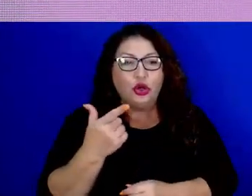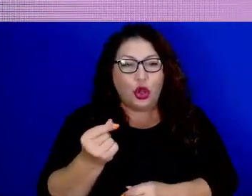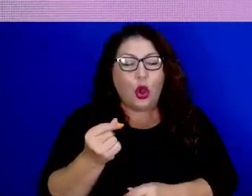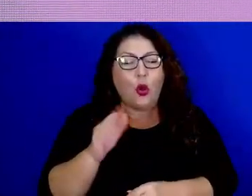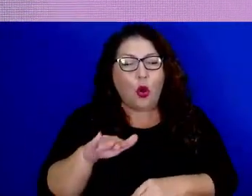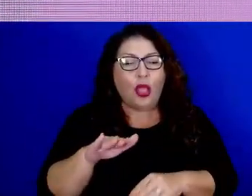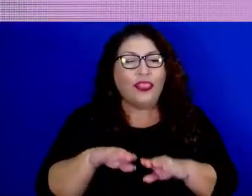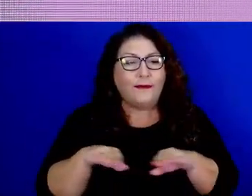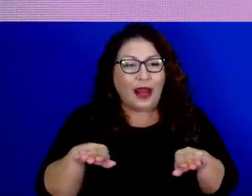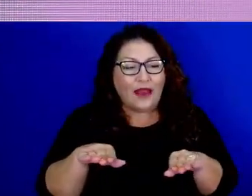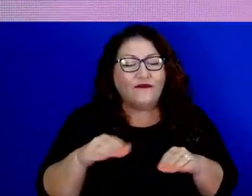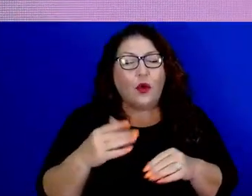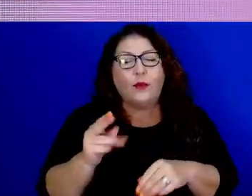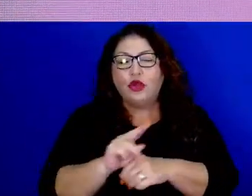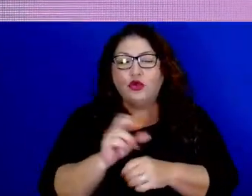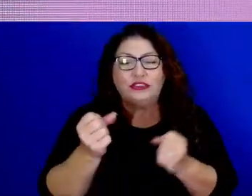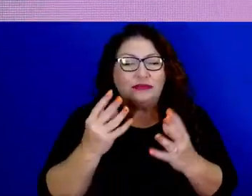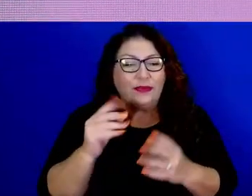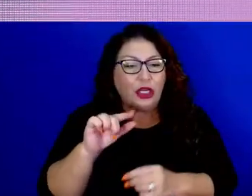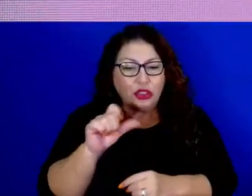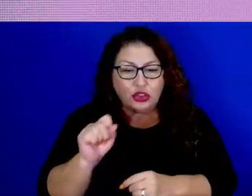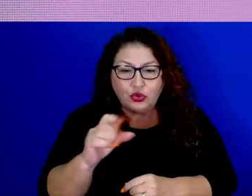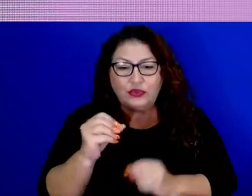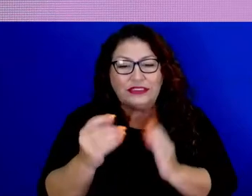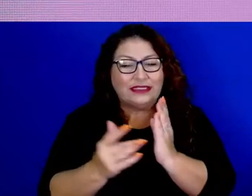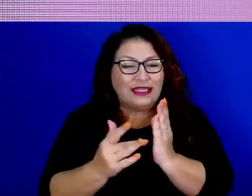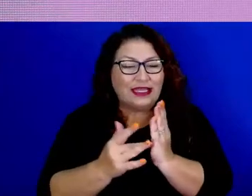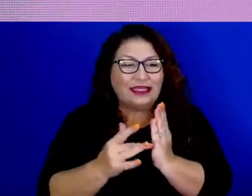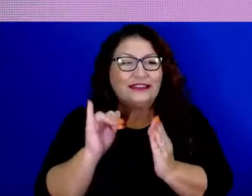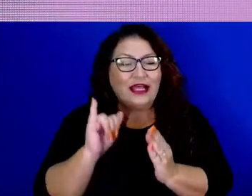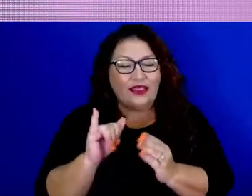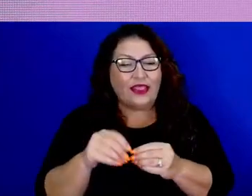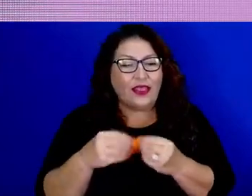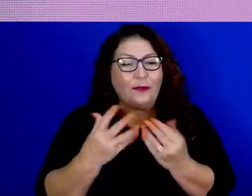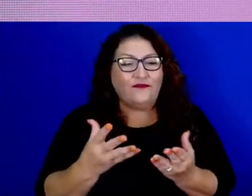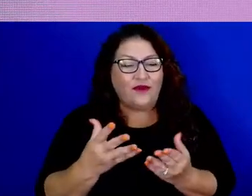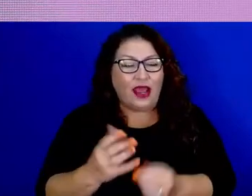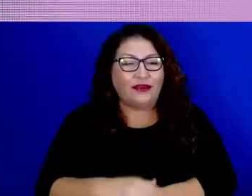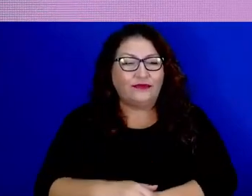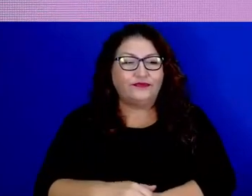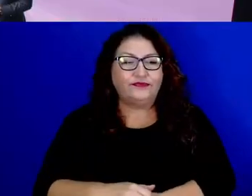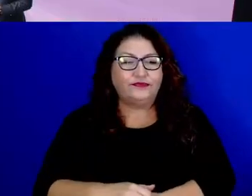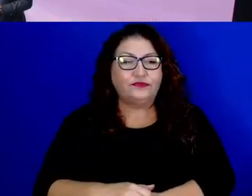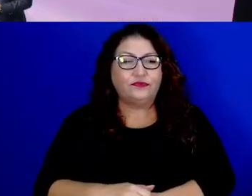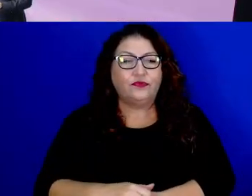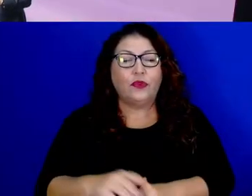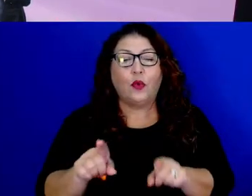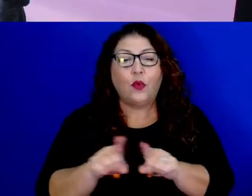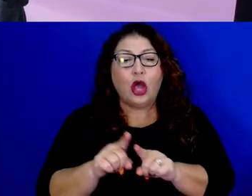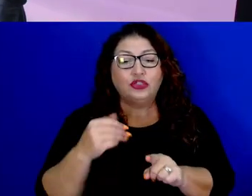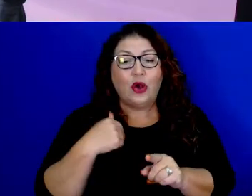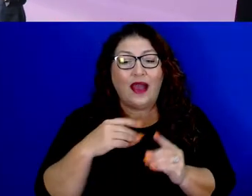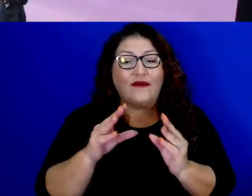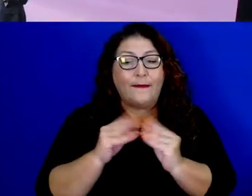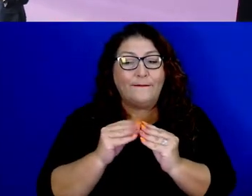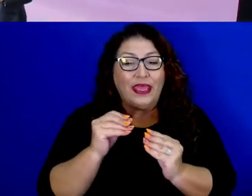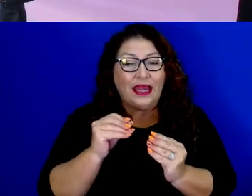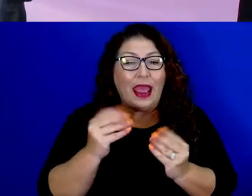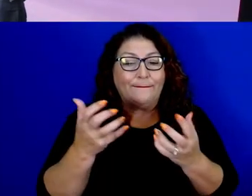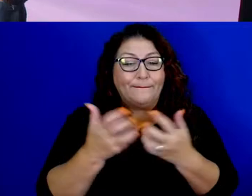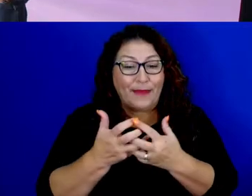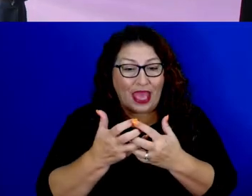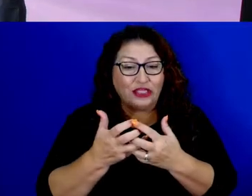the tools and techniques that they've got up there. We also have a meet and match function, which is going to allow you all